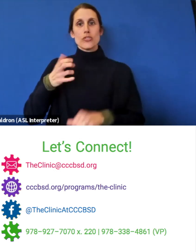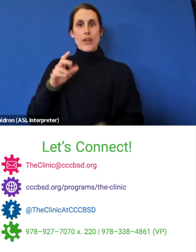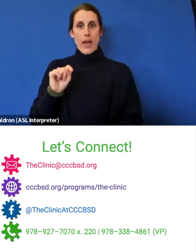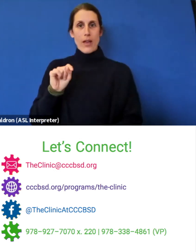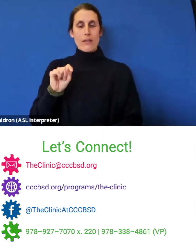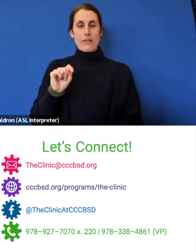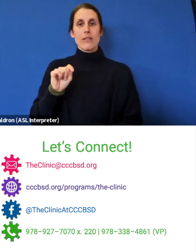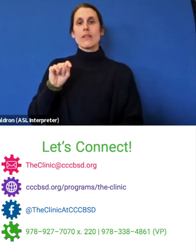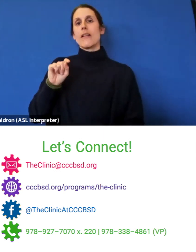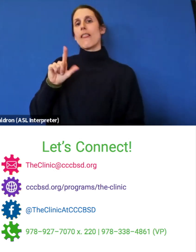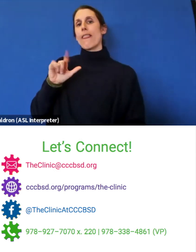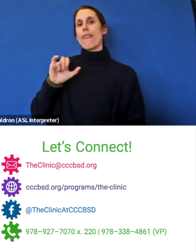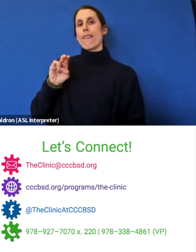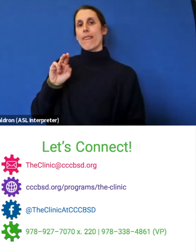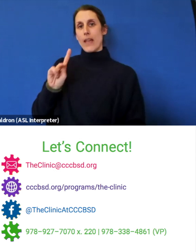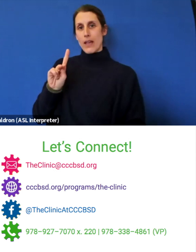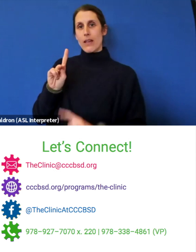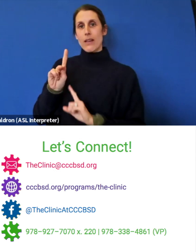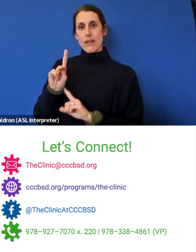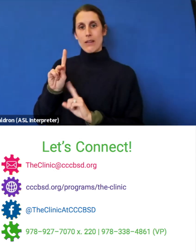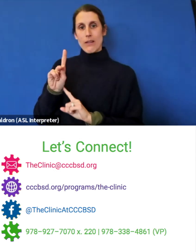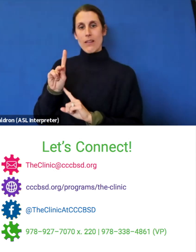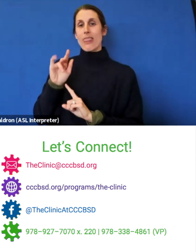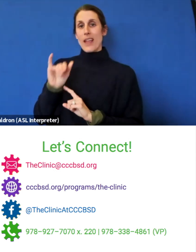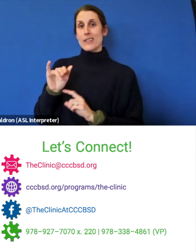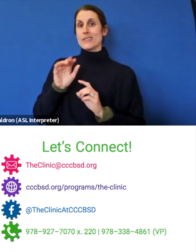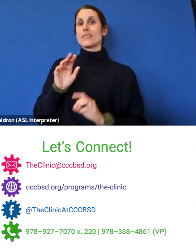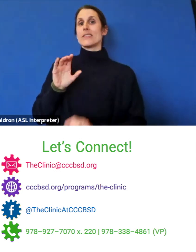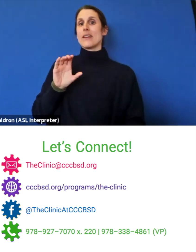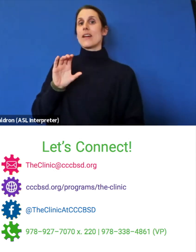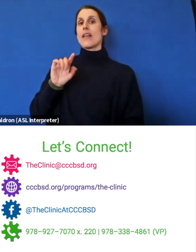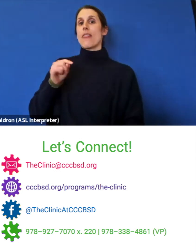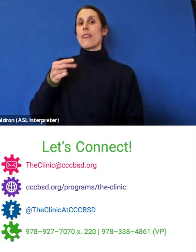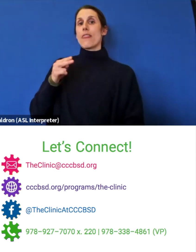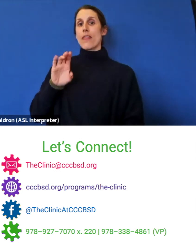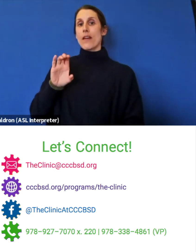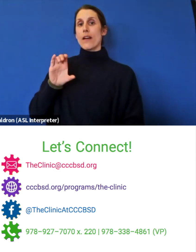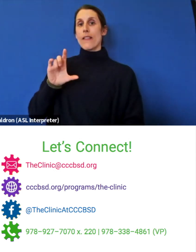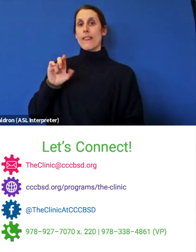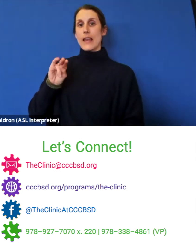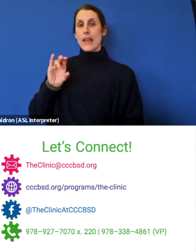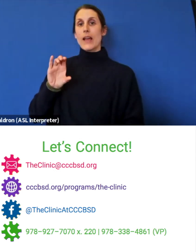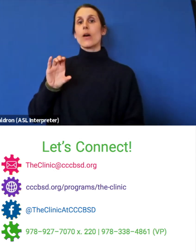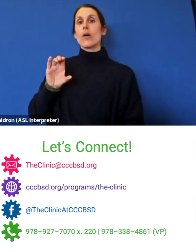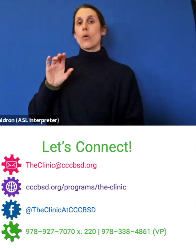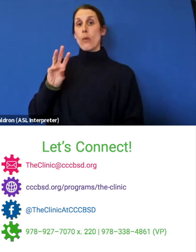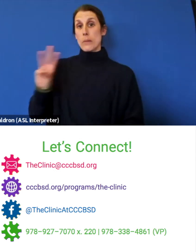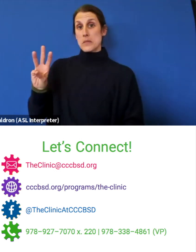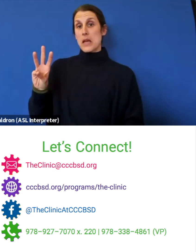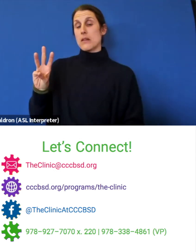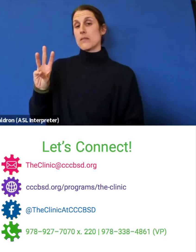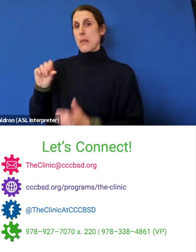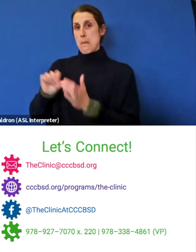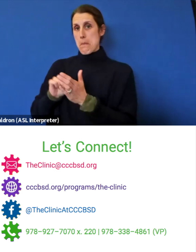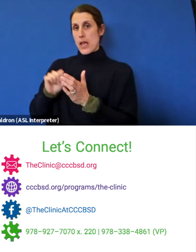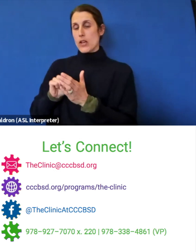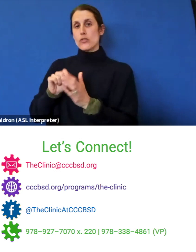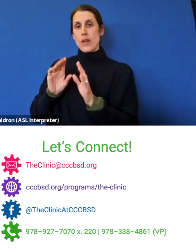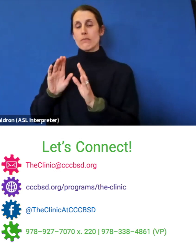a pragmatics, a web page on our website focused on pragmatics that might be of interest to you. I'm also going to put in